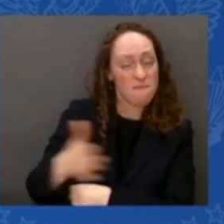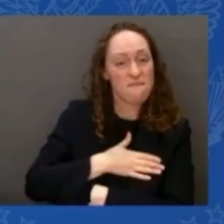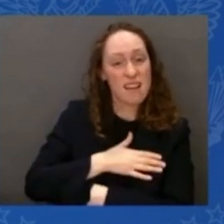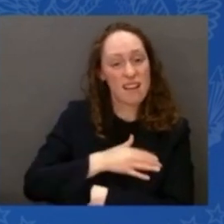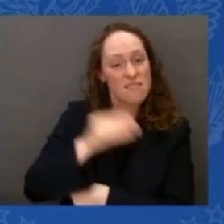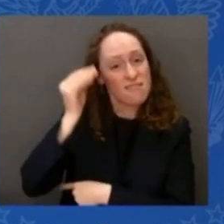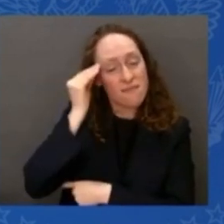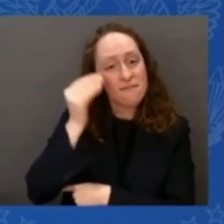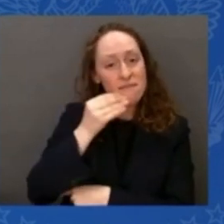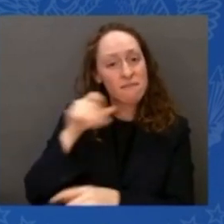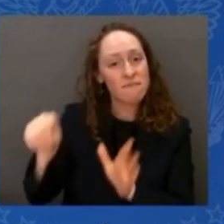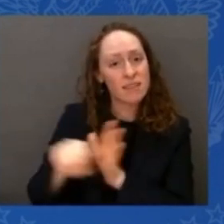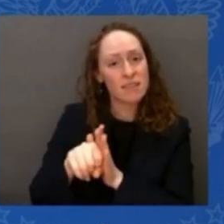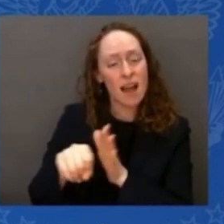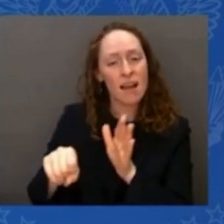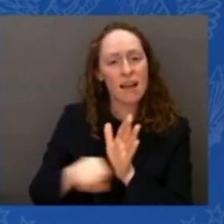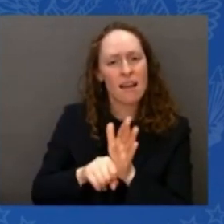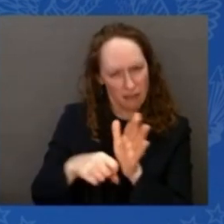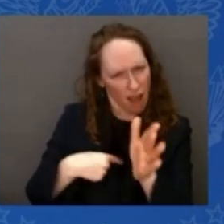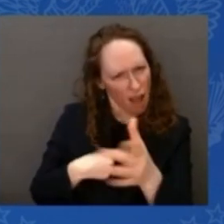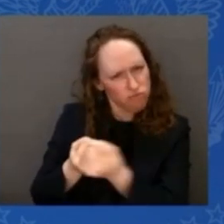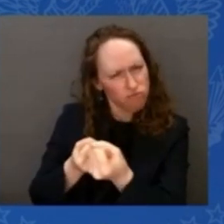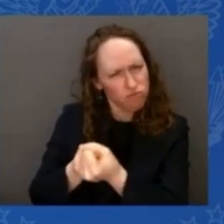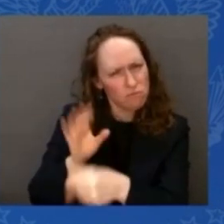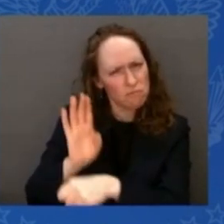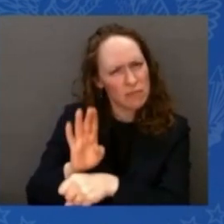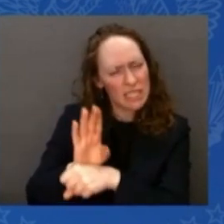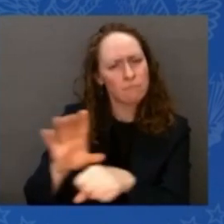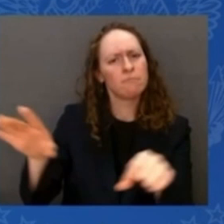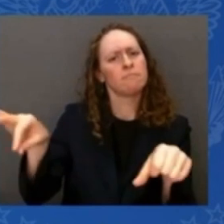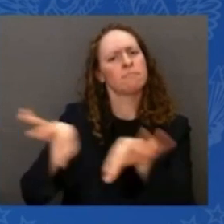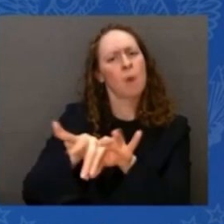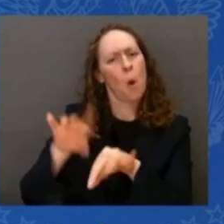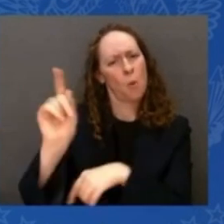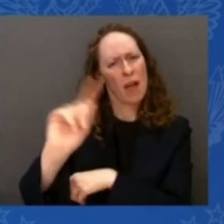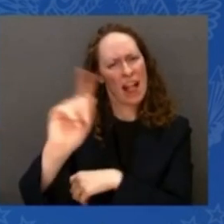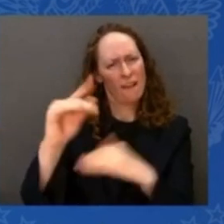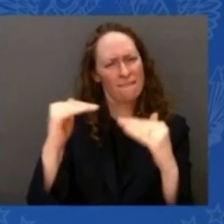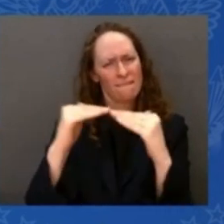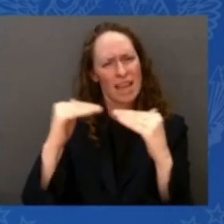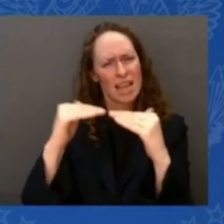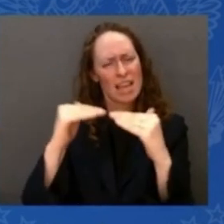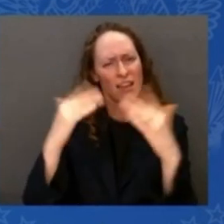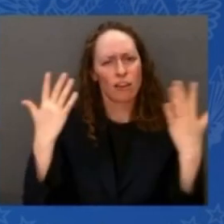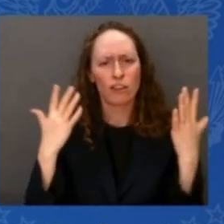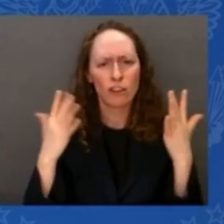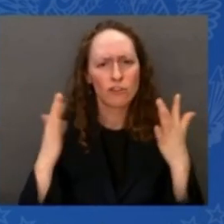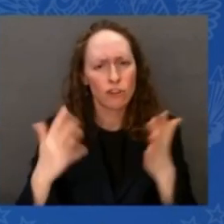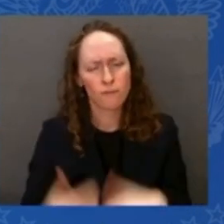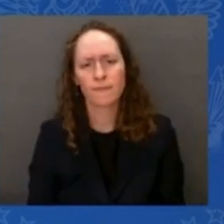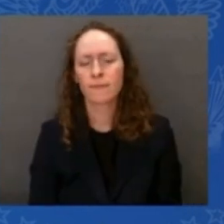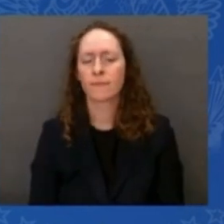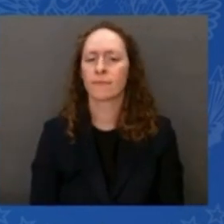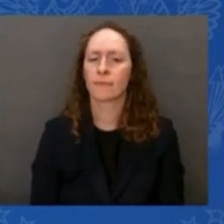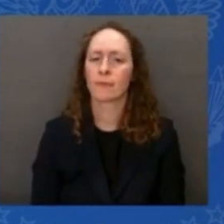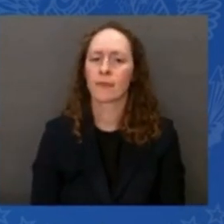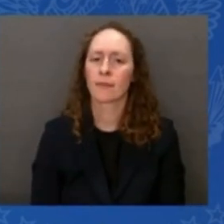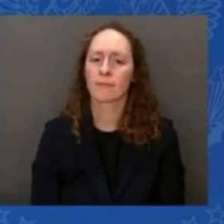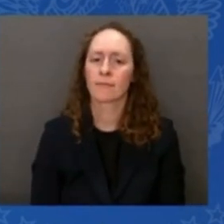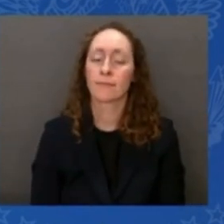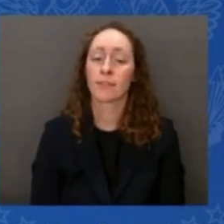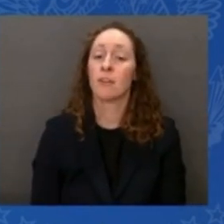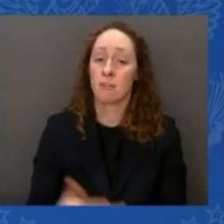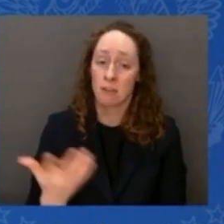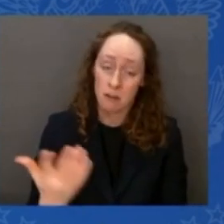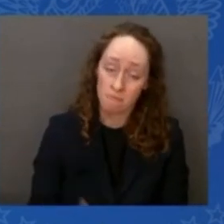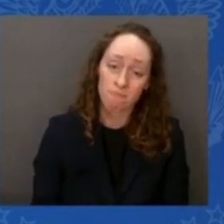look, here's the deal. The reason why I was able to lower the deficit and still expand